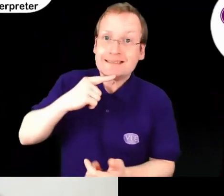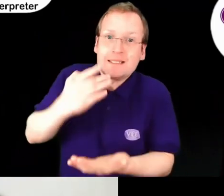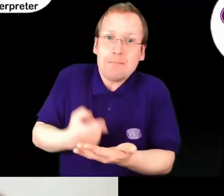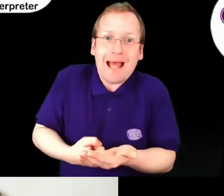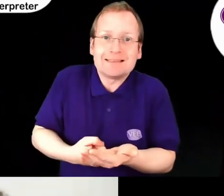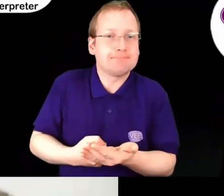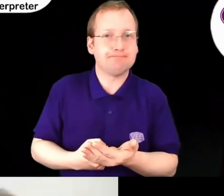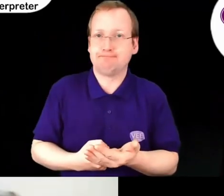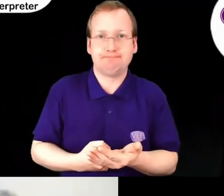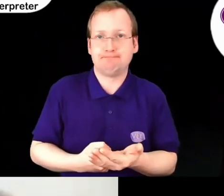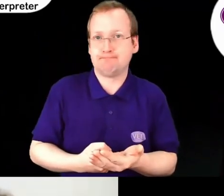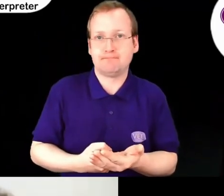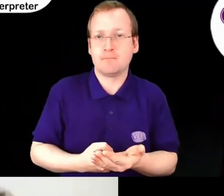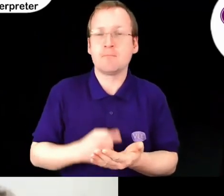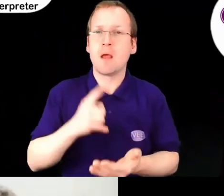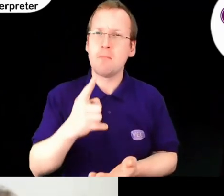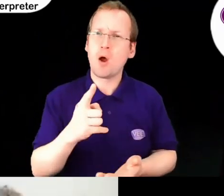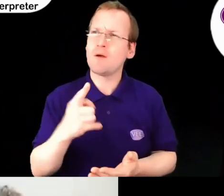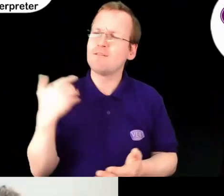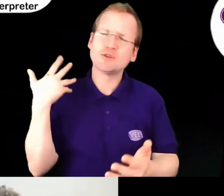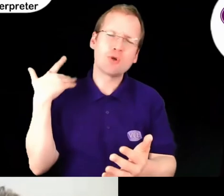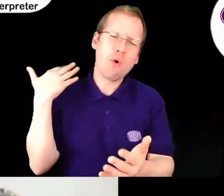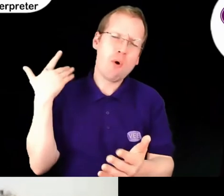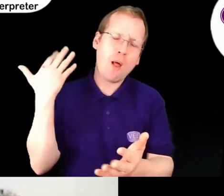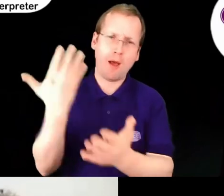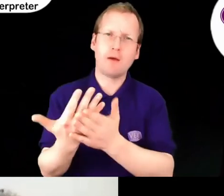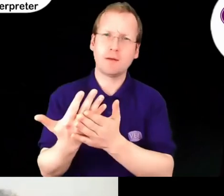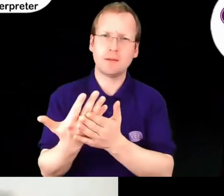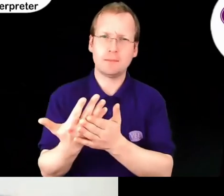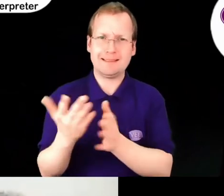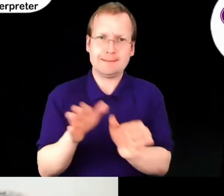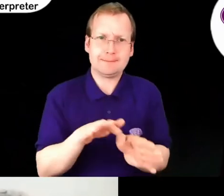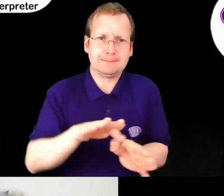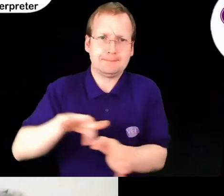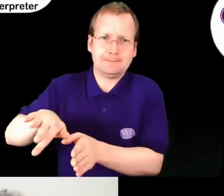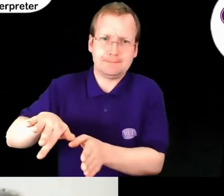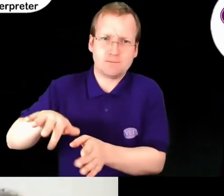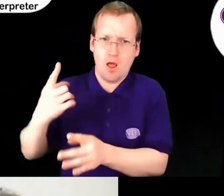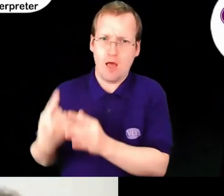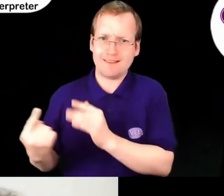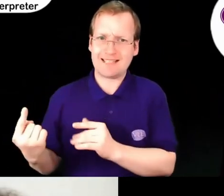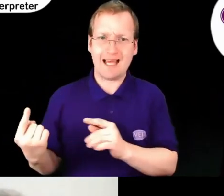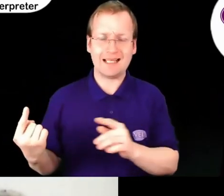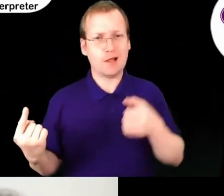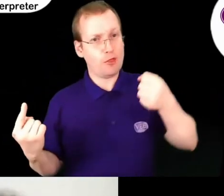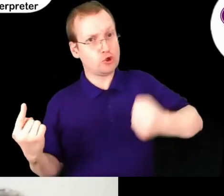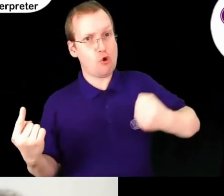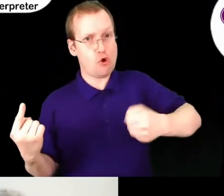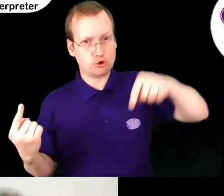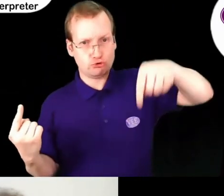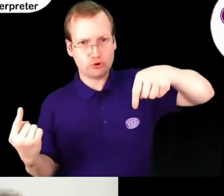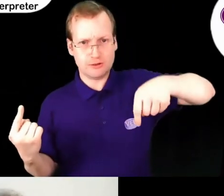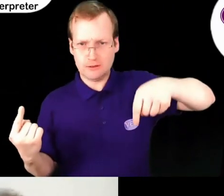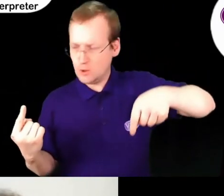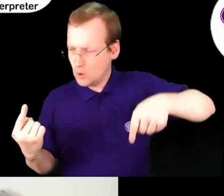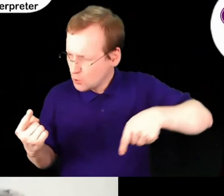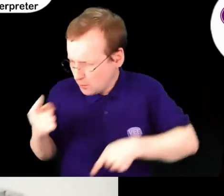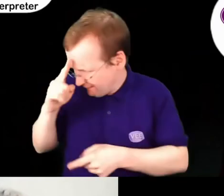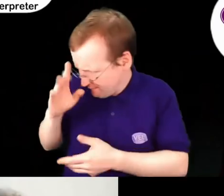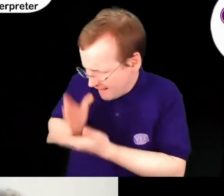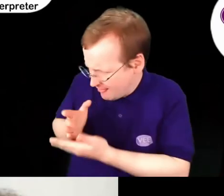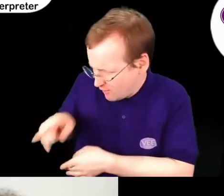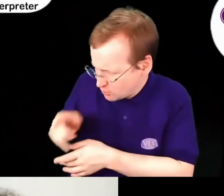women, you know, for so long being sidelined, saying from the sidelines, you are being unfaithful to scripture if you